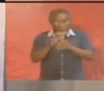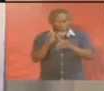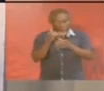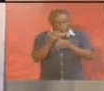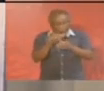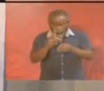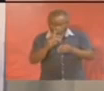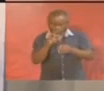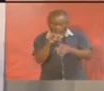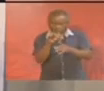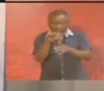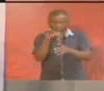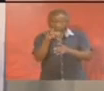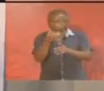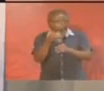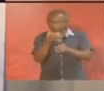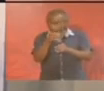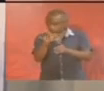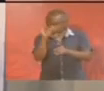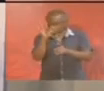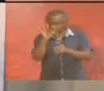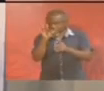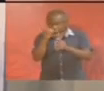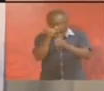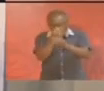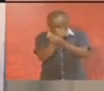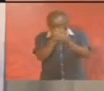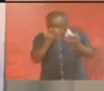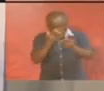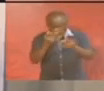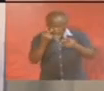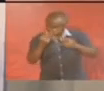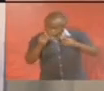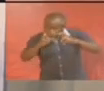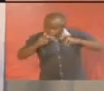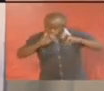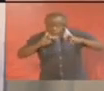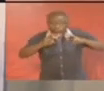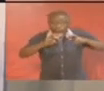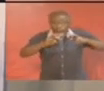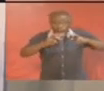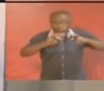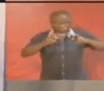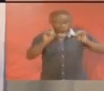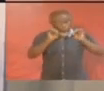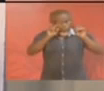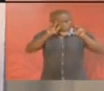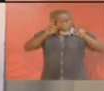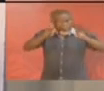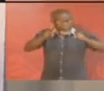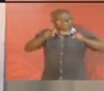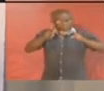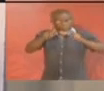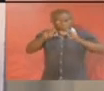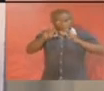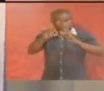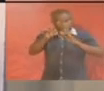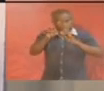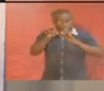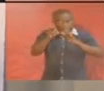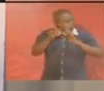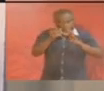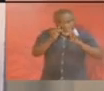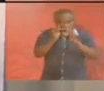so wishing to do can read the documents for themselves. So no one who is in contact with the Prime Minister more than 2